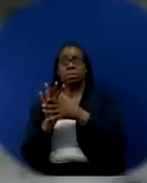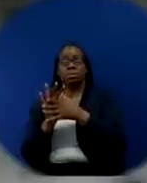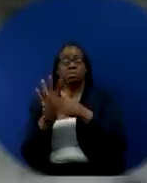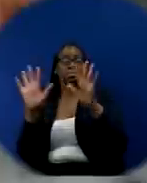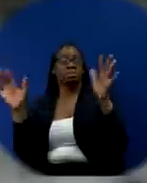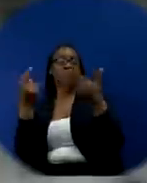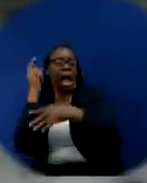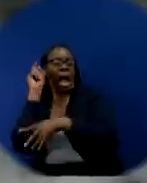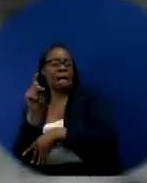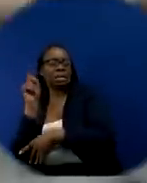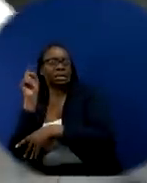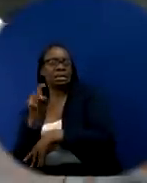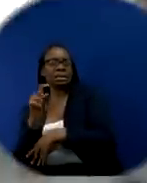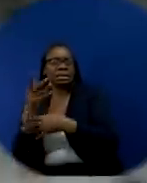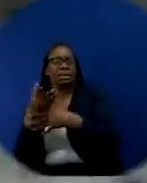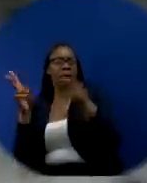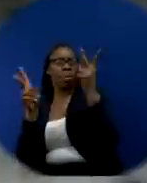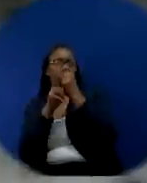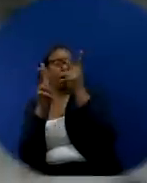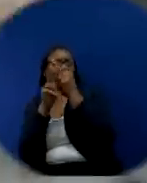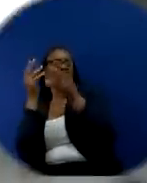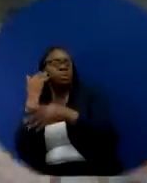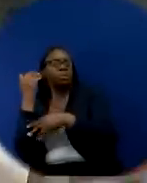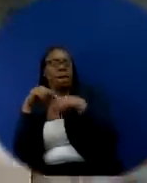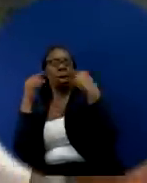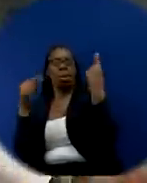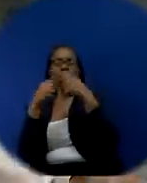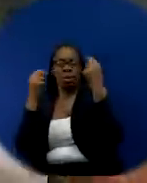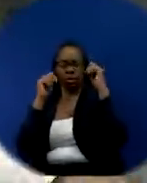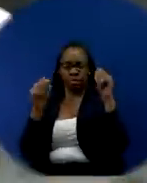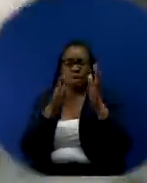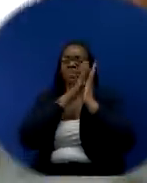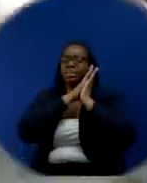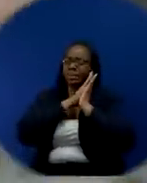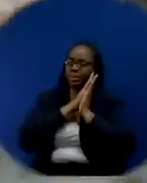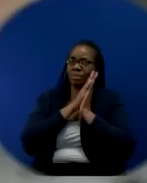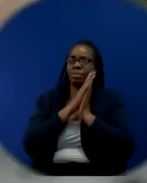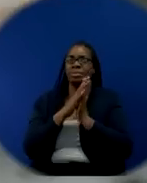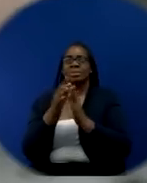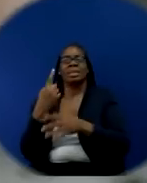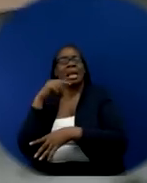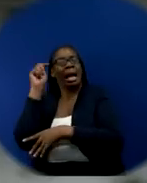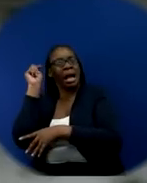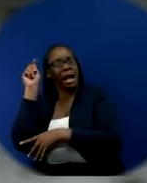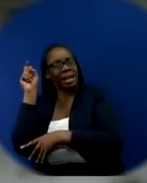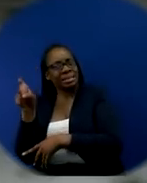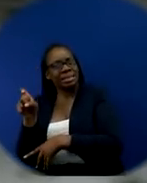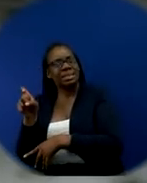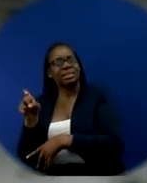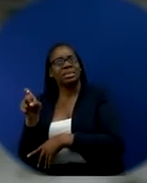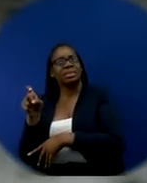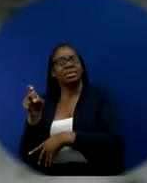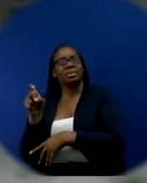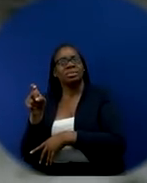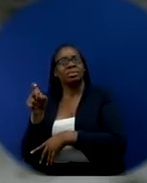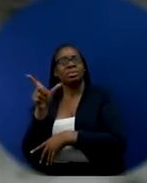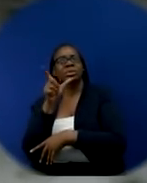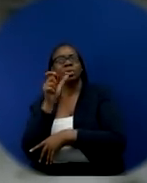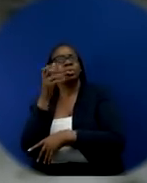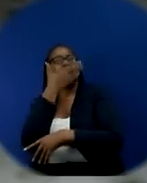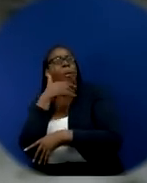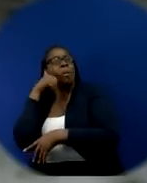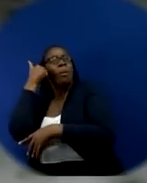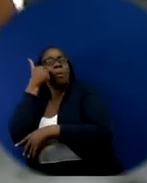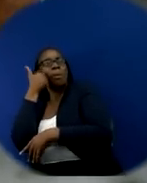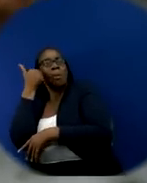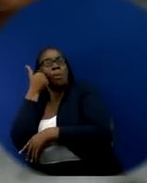need somebody who will keep me when I'm trying to get a good night's sleep at night. I need somebody who has my best